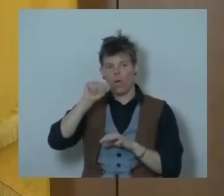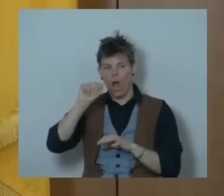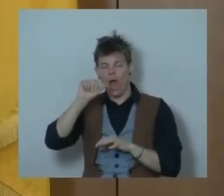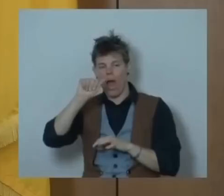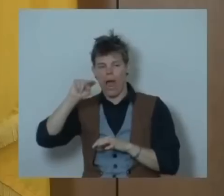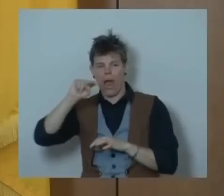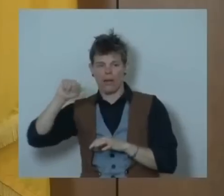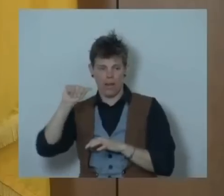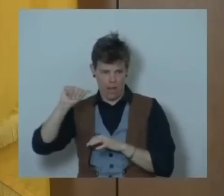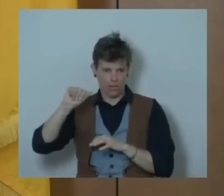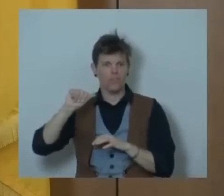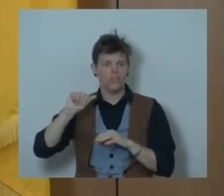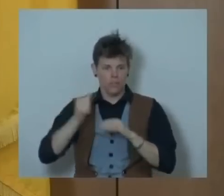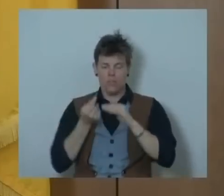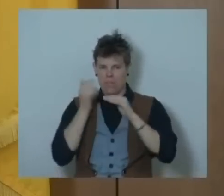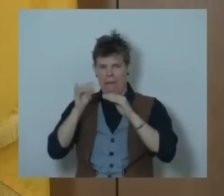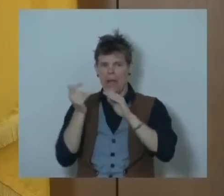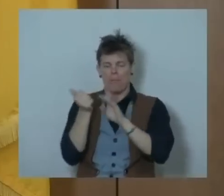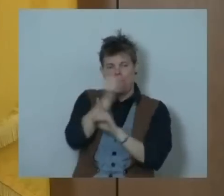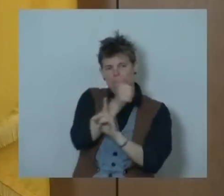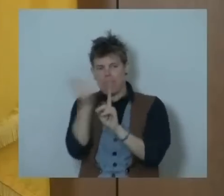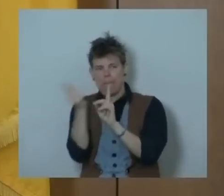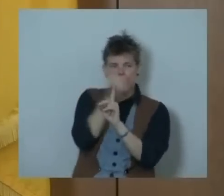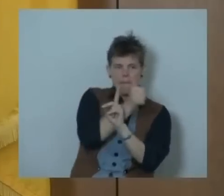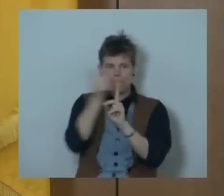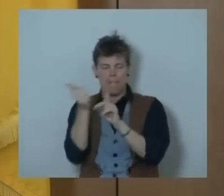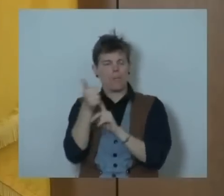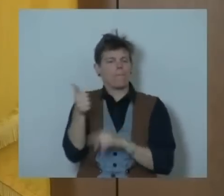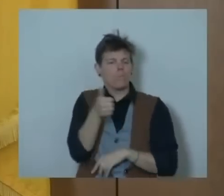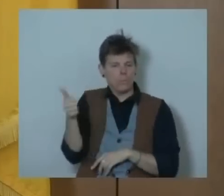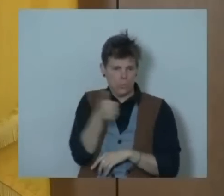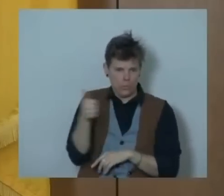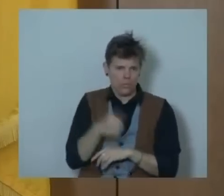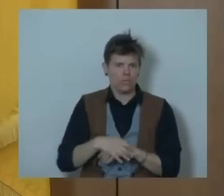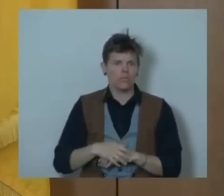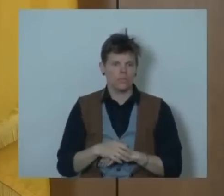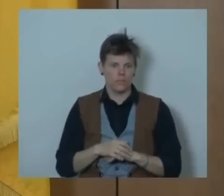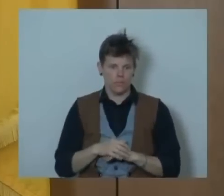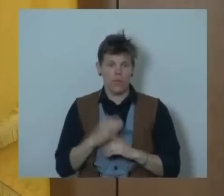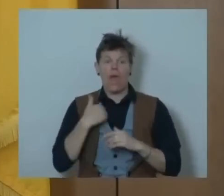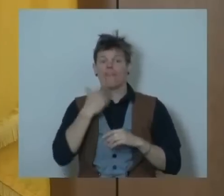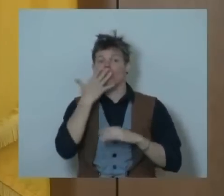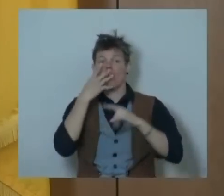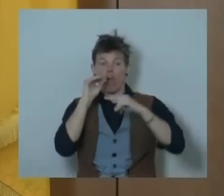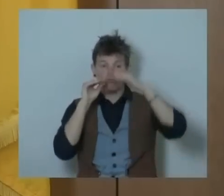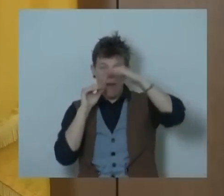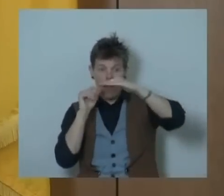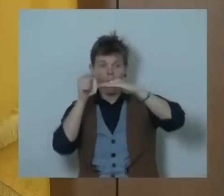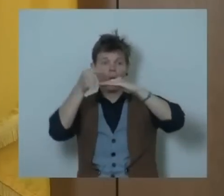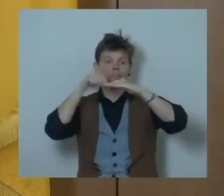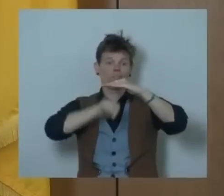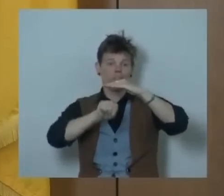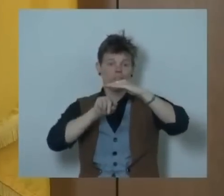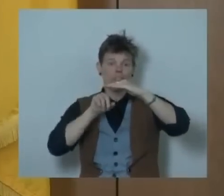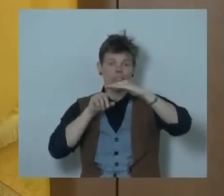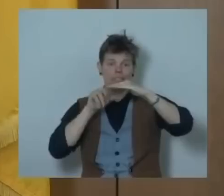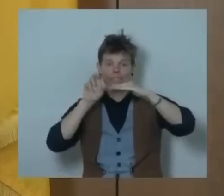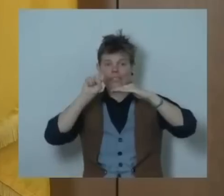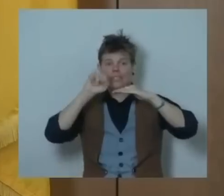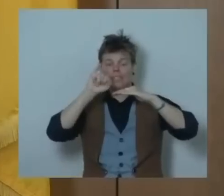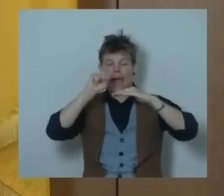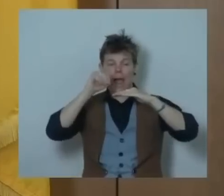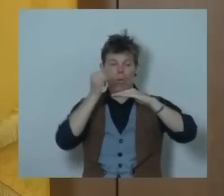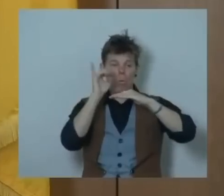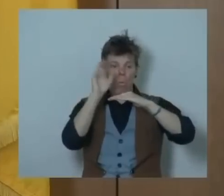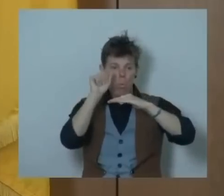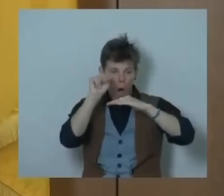work between Colorado and San Juan County. So we're going to have to really think about that clearly in the